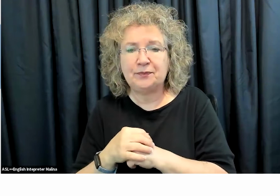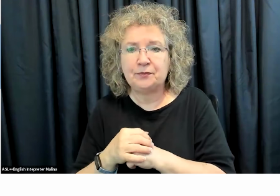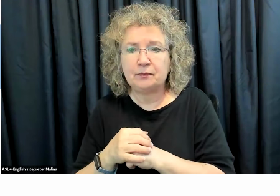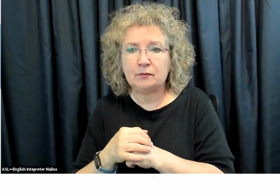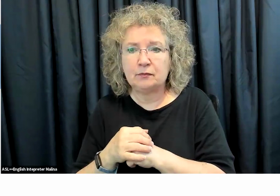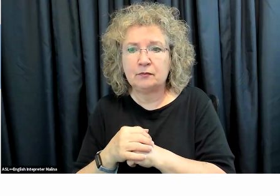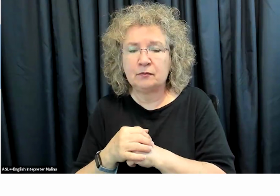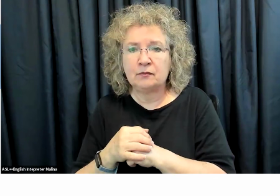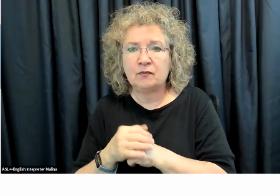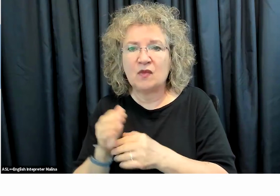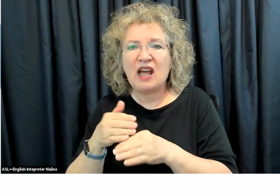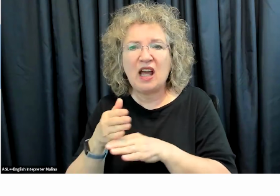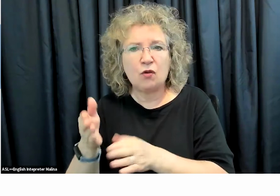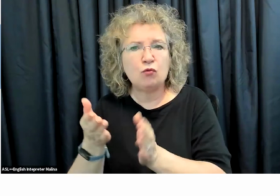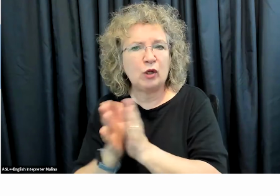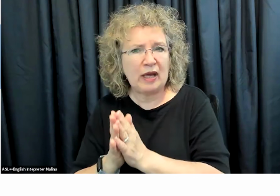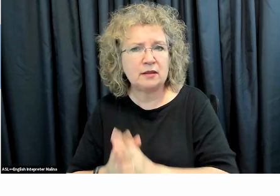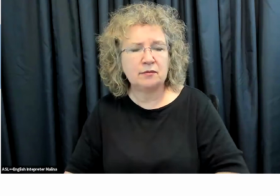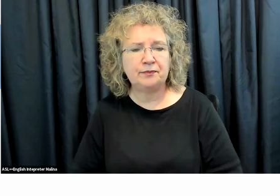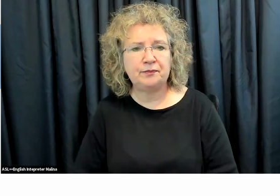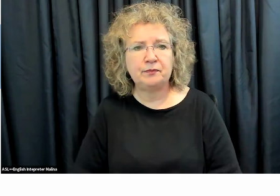medications.